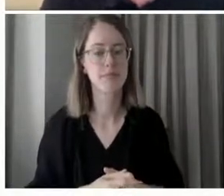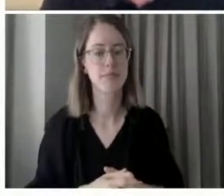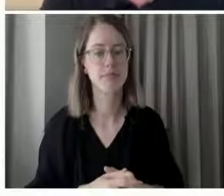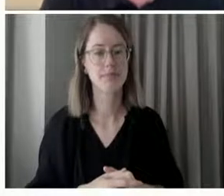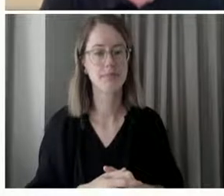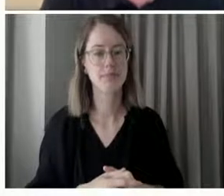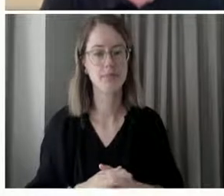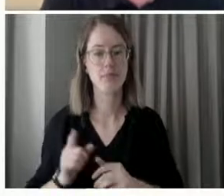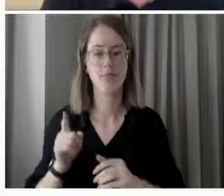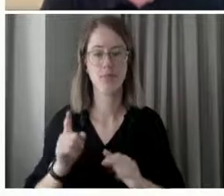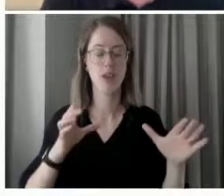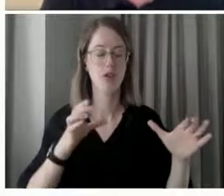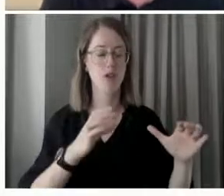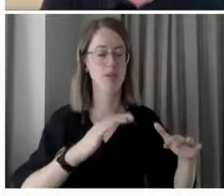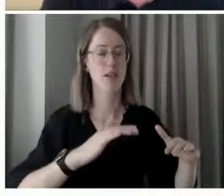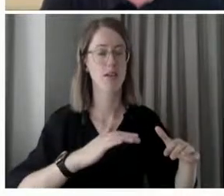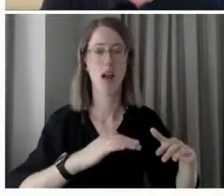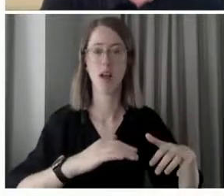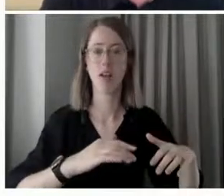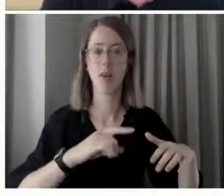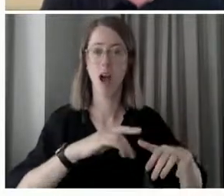is nationally.